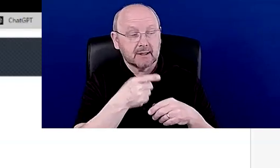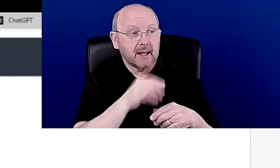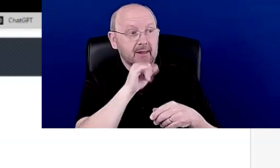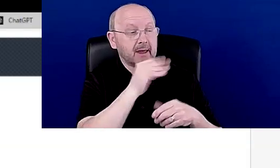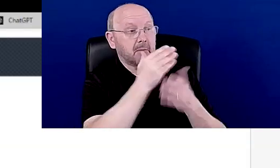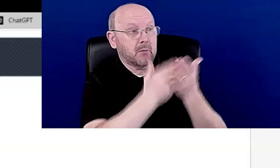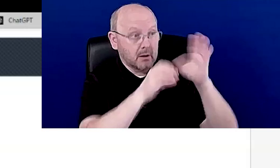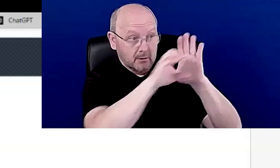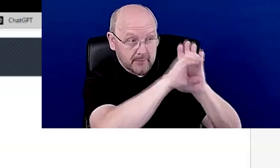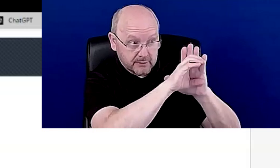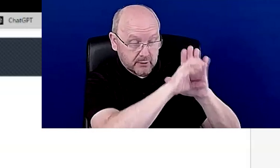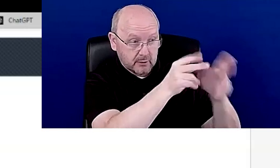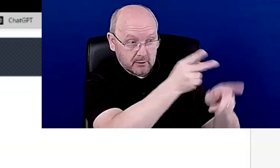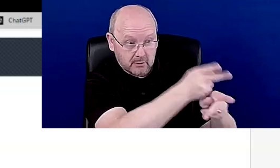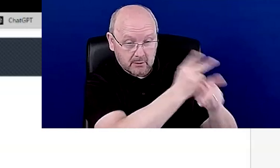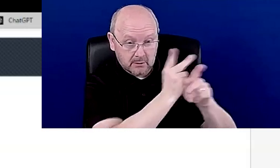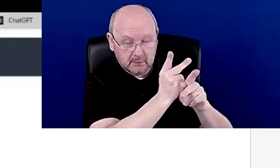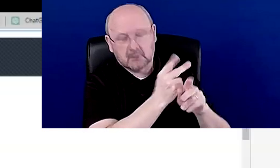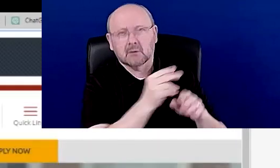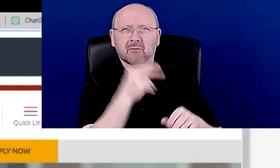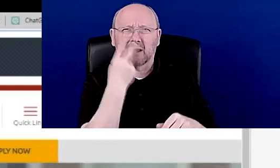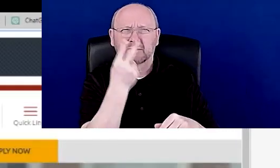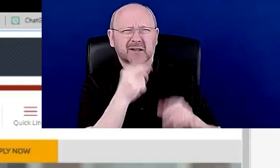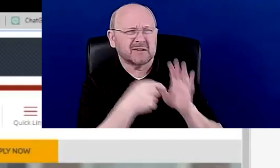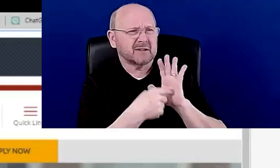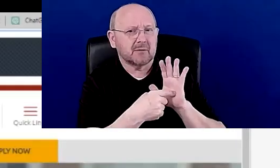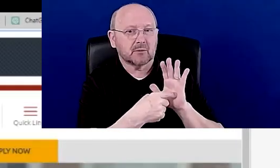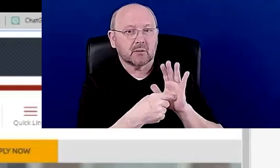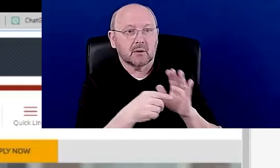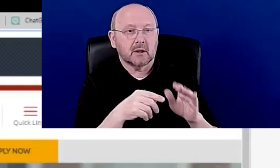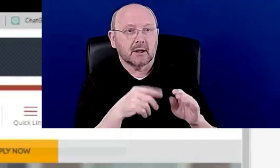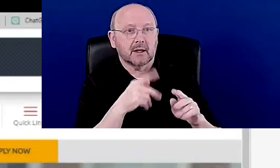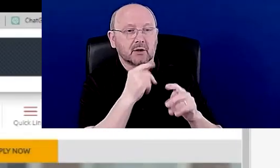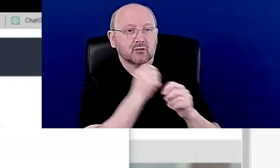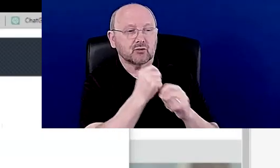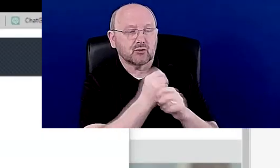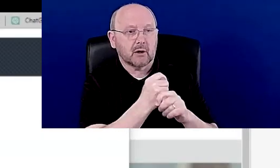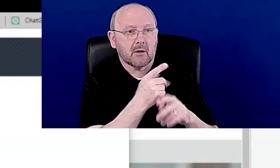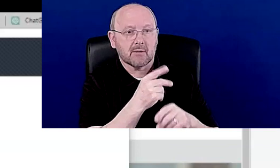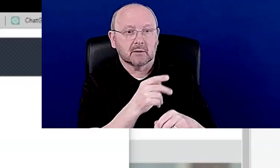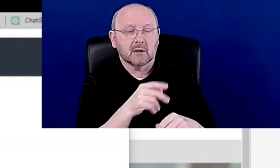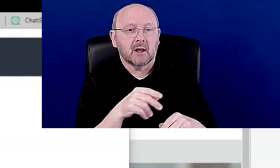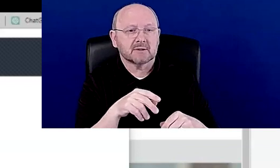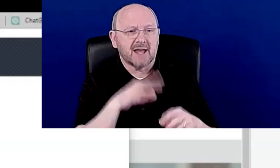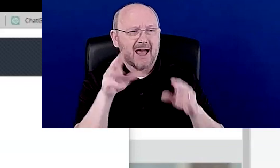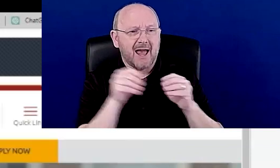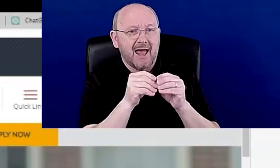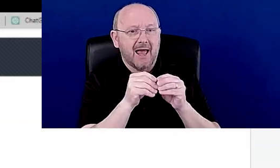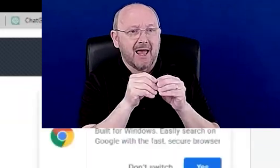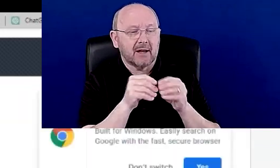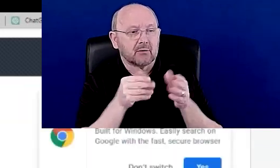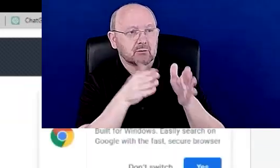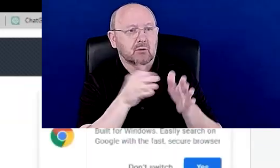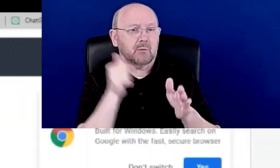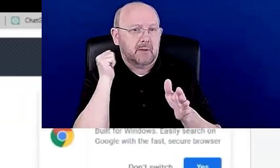example, the one example I saw that was really good was a truck. Put a dust trail behind it so it's going down the path. And it creates a video doing just that. David, I think you